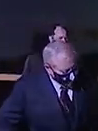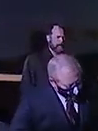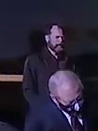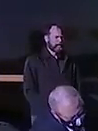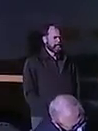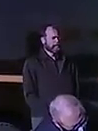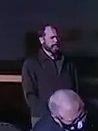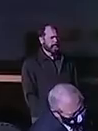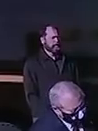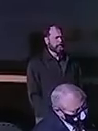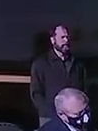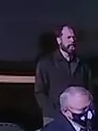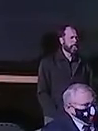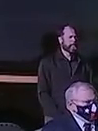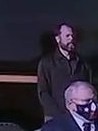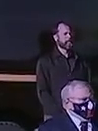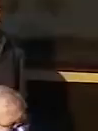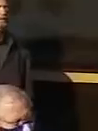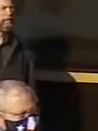mid-morning Austin news conference.